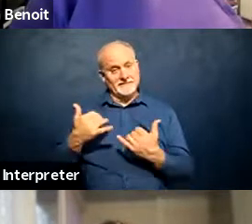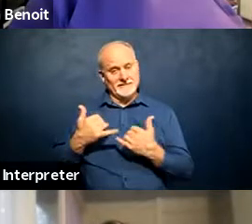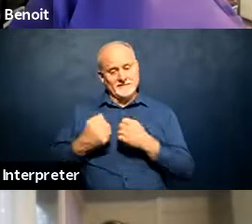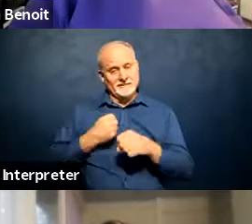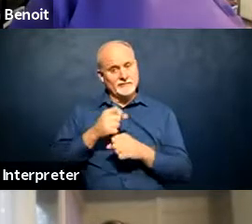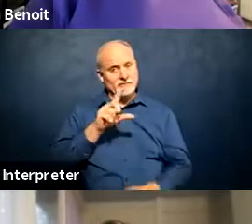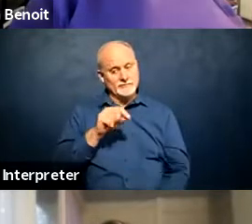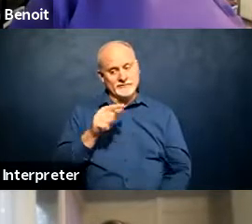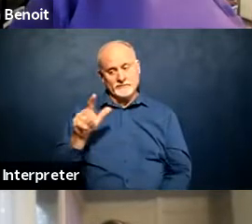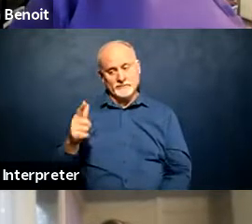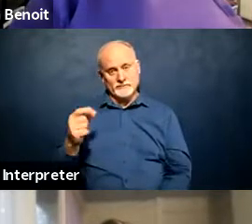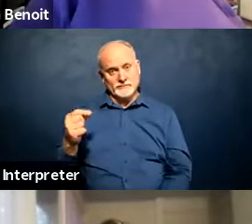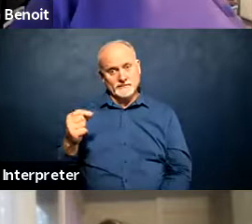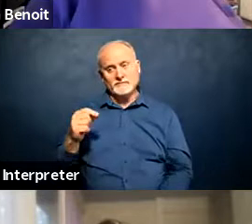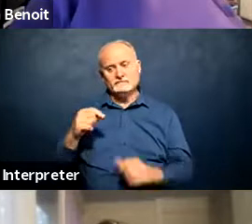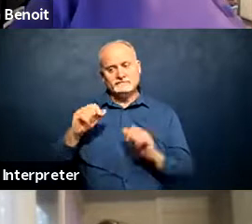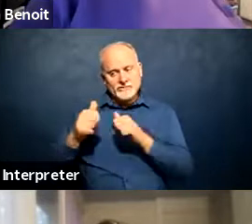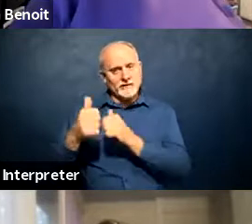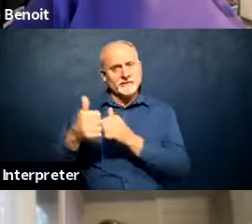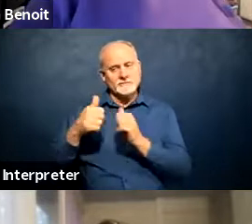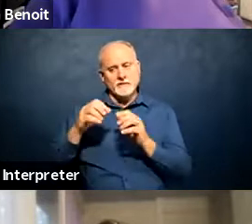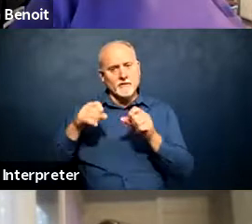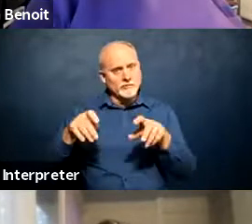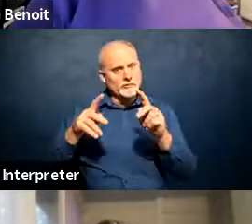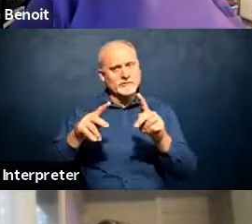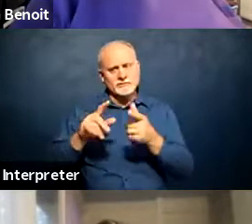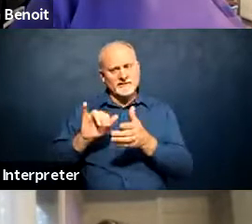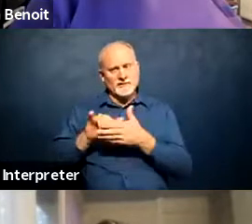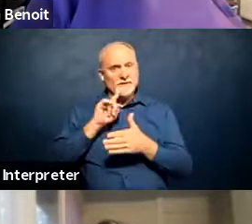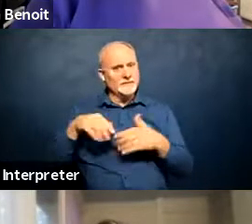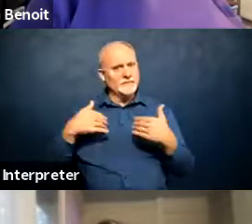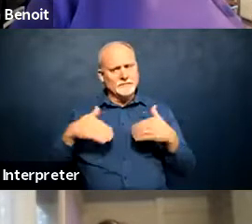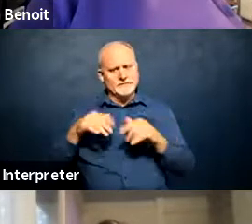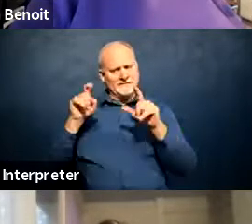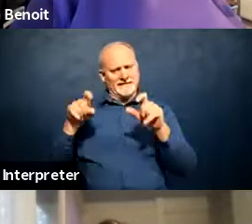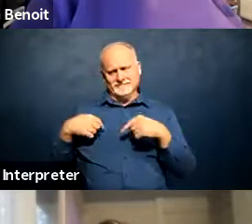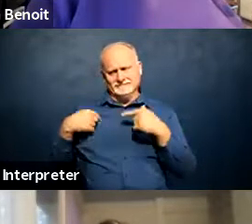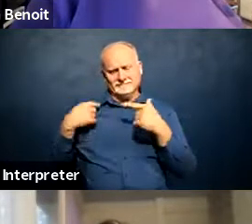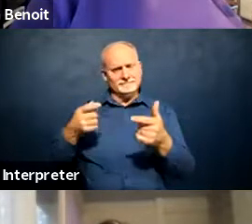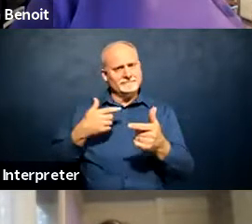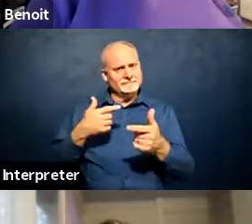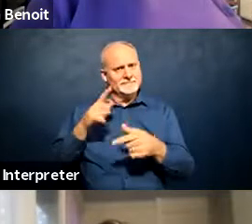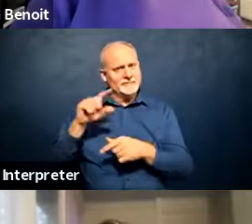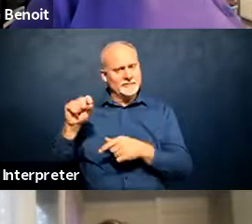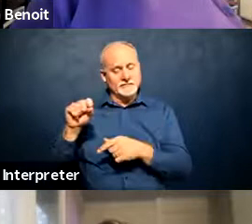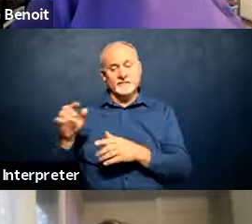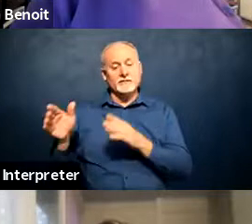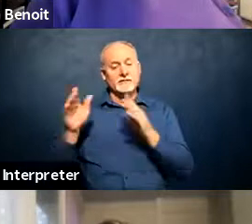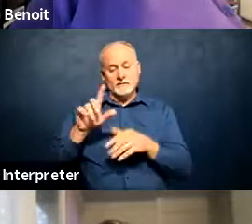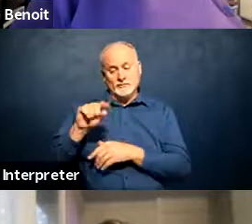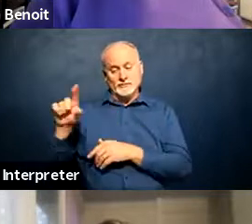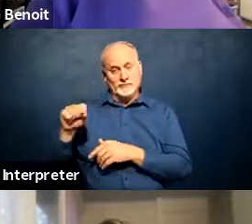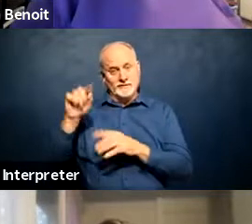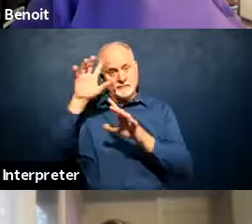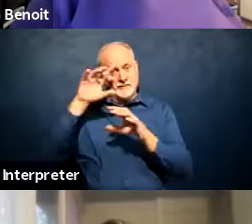as challenges and opportunities that tested the strength of our institutions and our social systems. The 2020 presidential